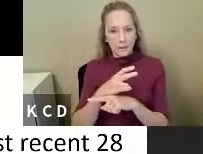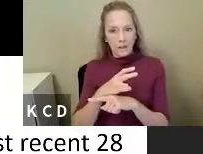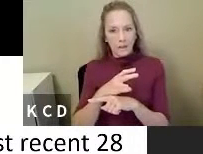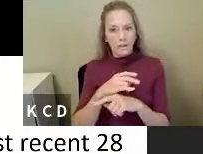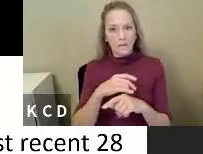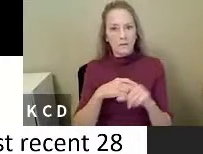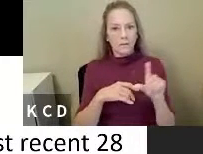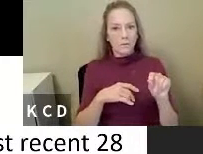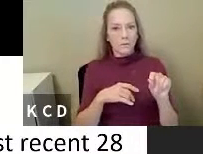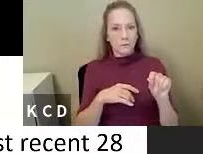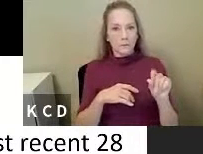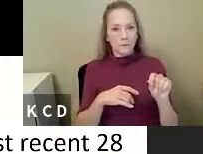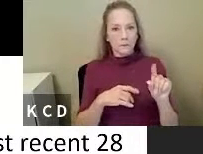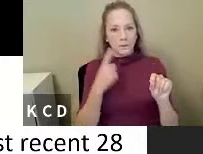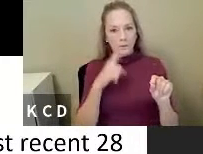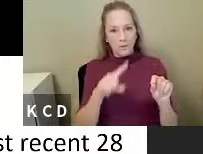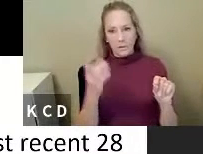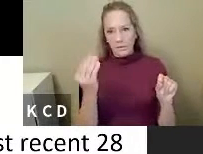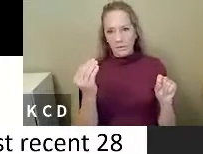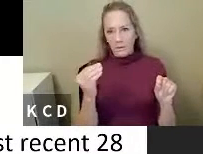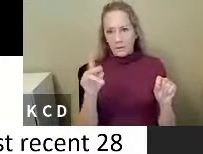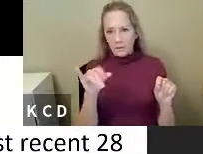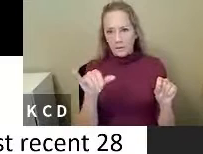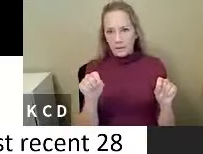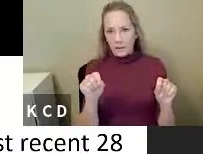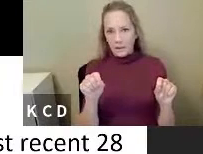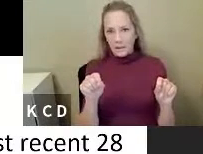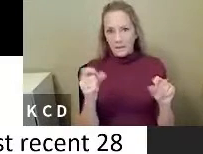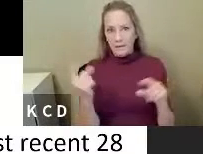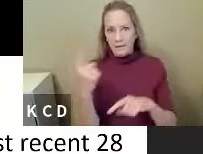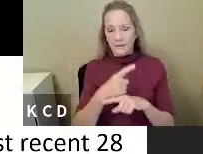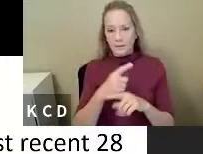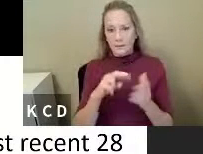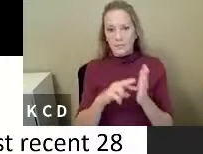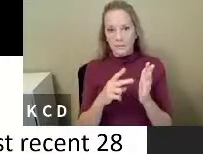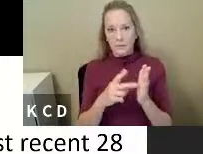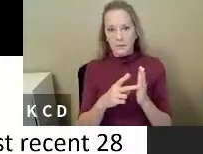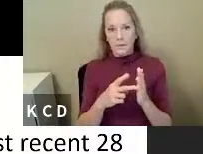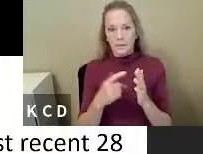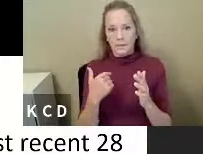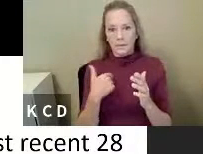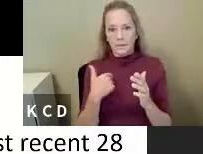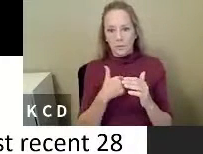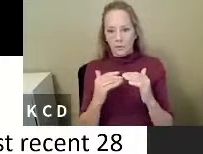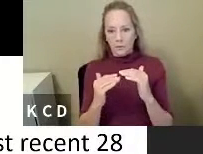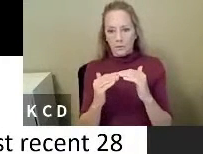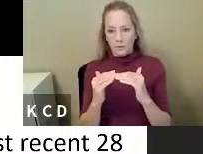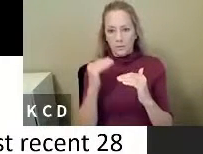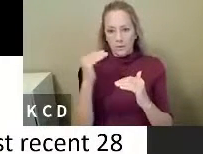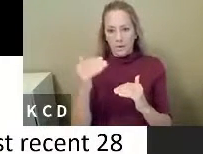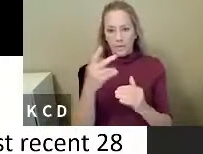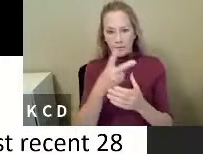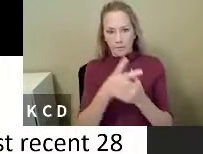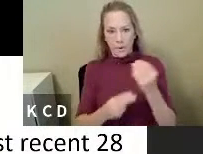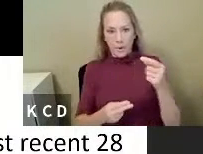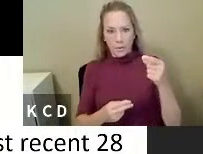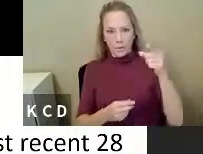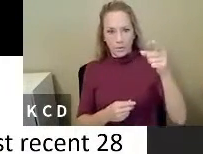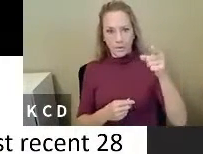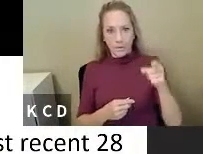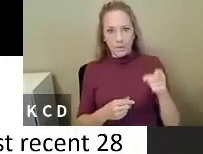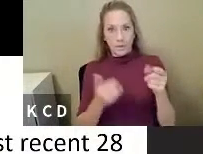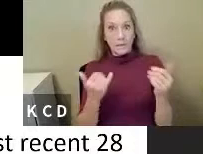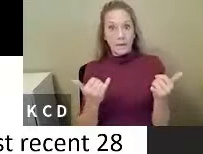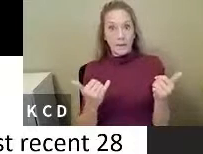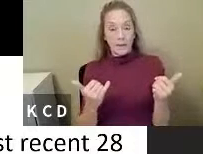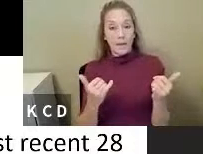20 for the 14 days. So we're above both of these right now. And again, you can see